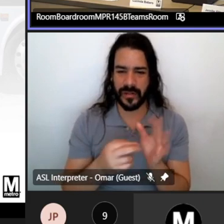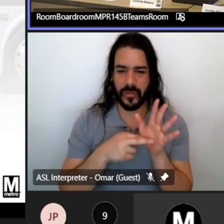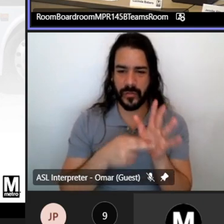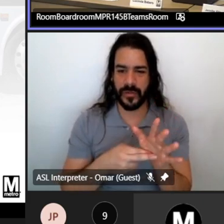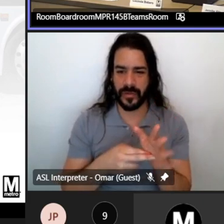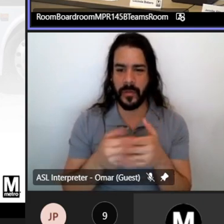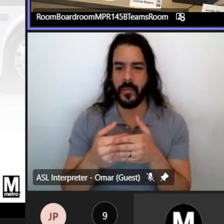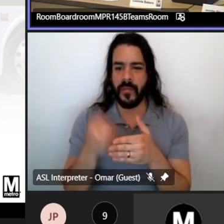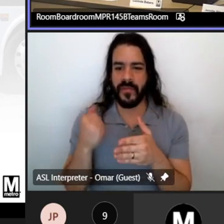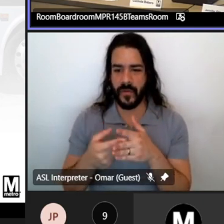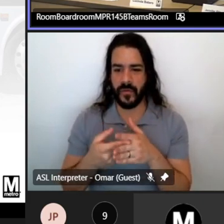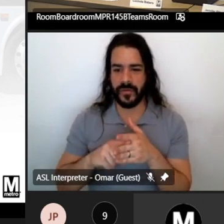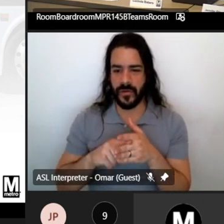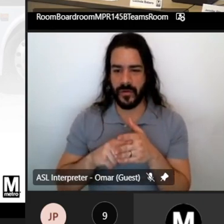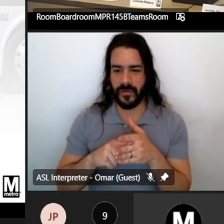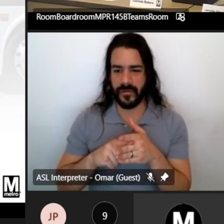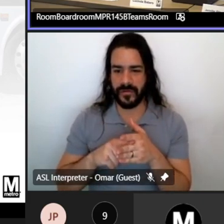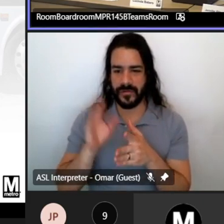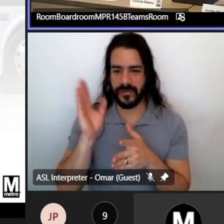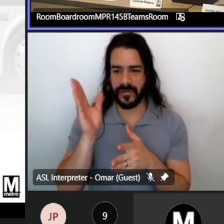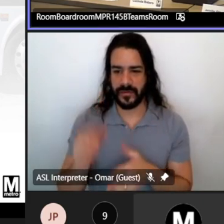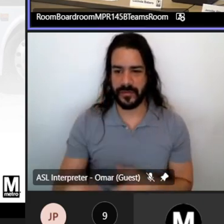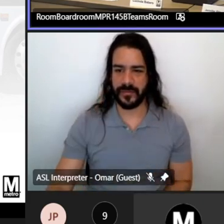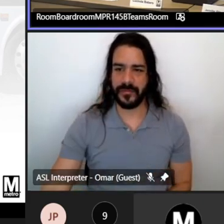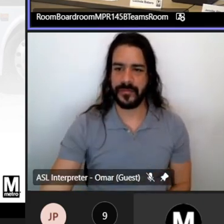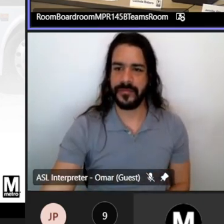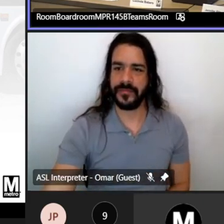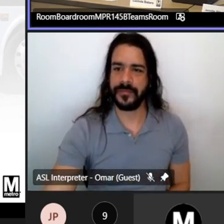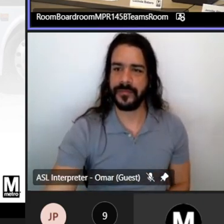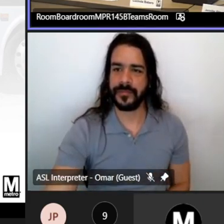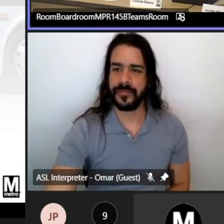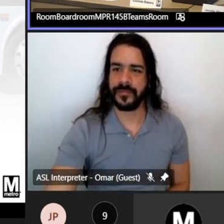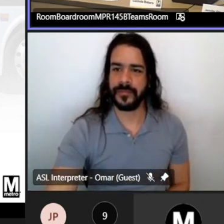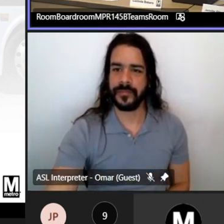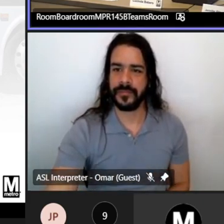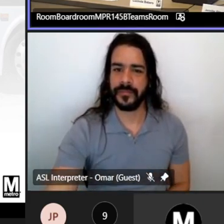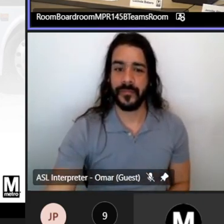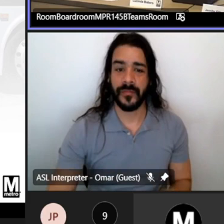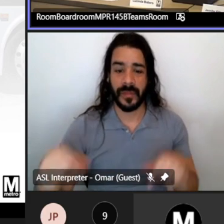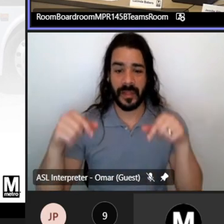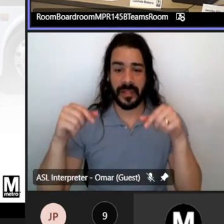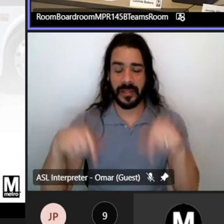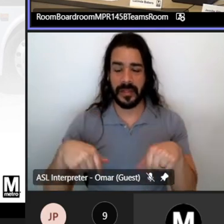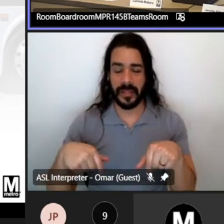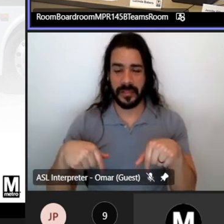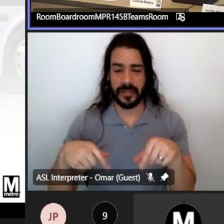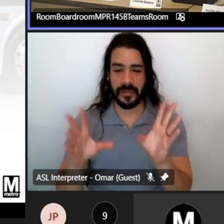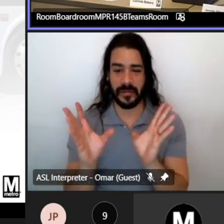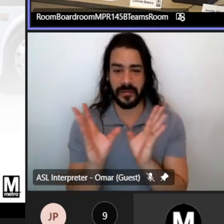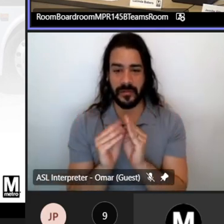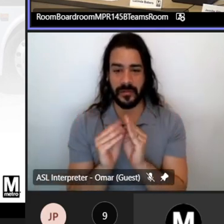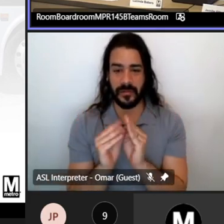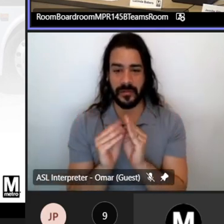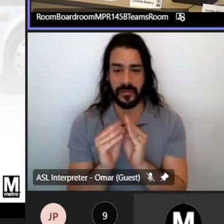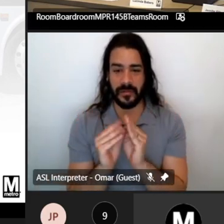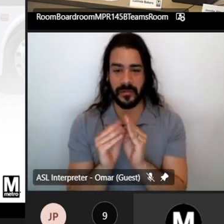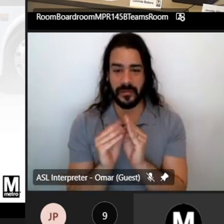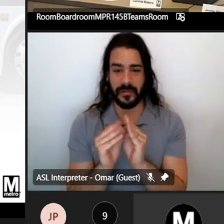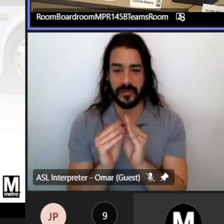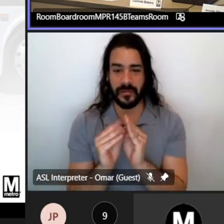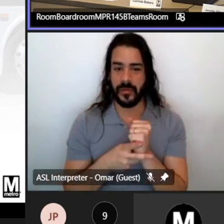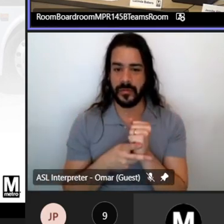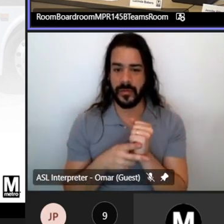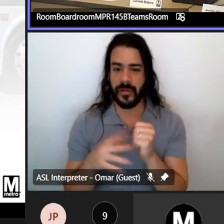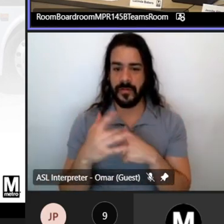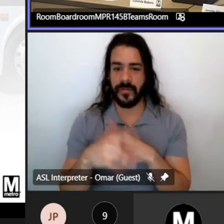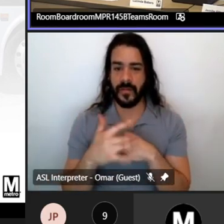any organization you represent before beginning your testimony. Since this hearing is being recorded and